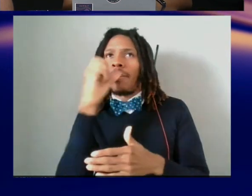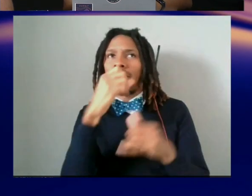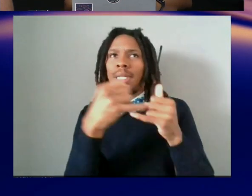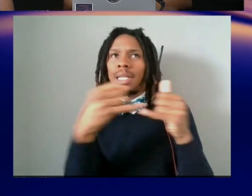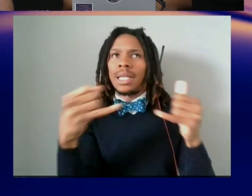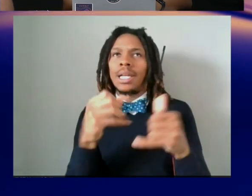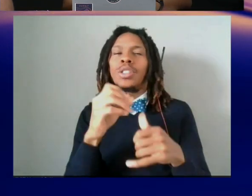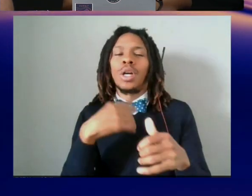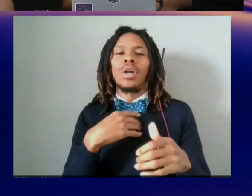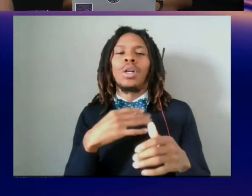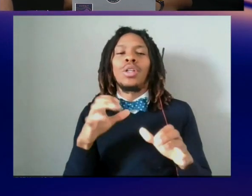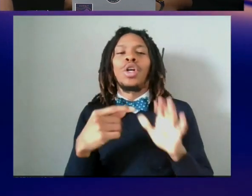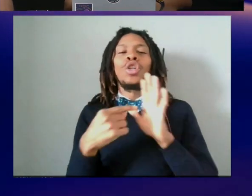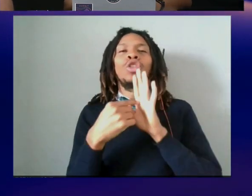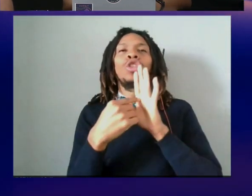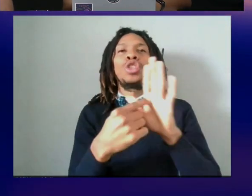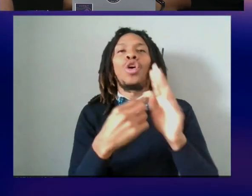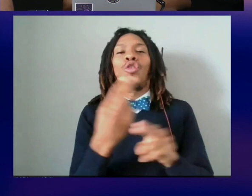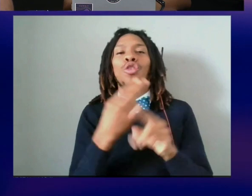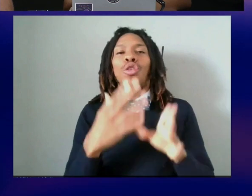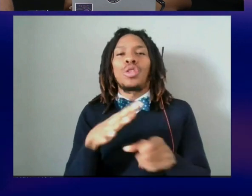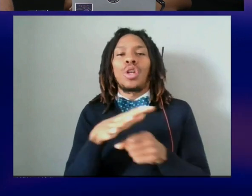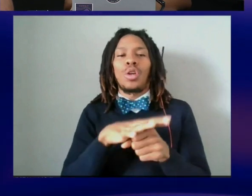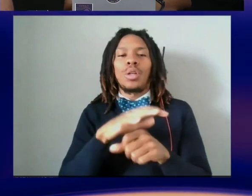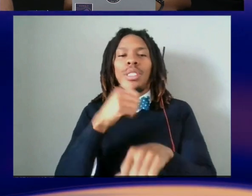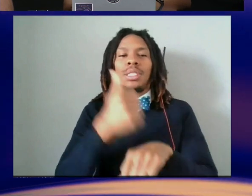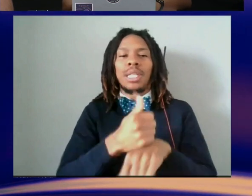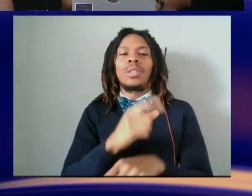show user location, and we're going to set that to true.